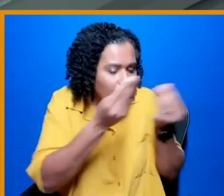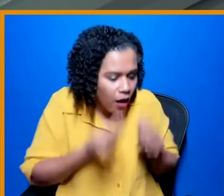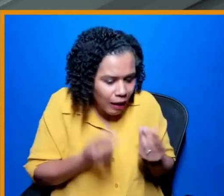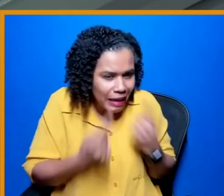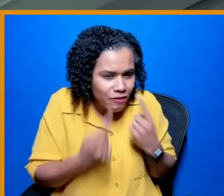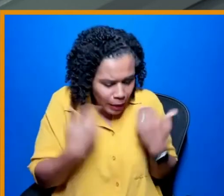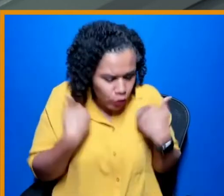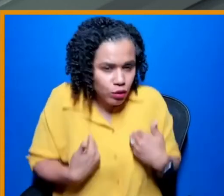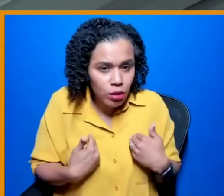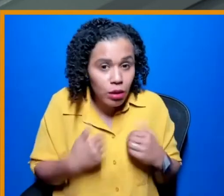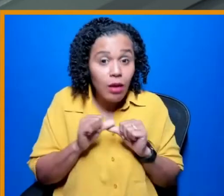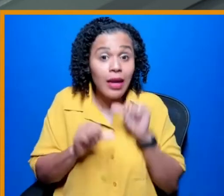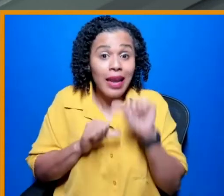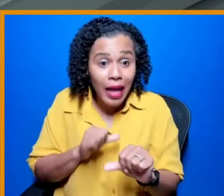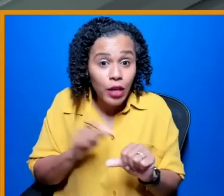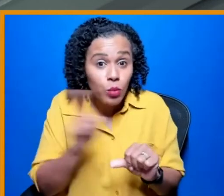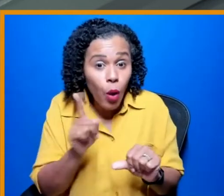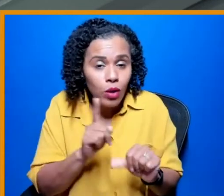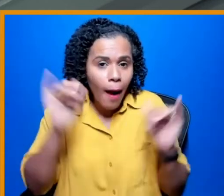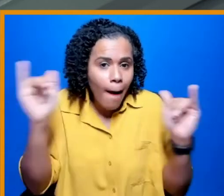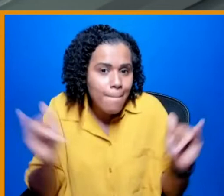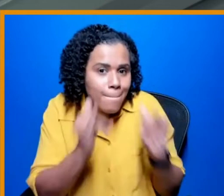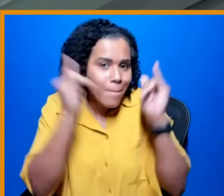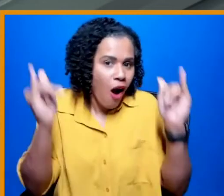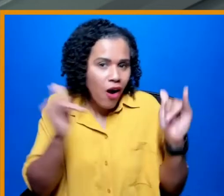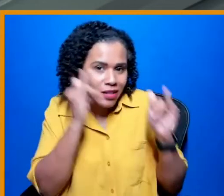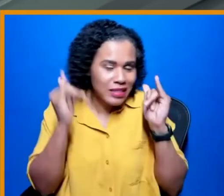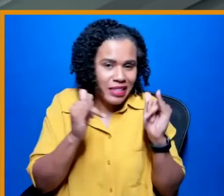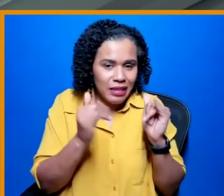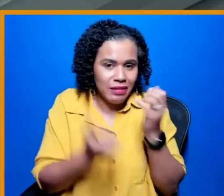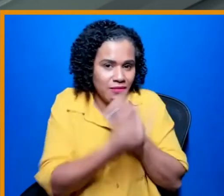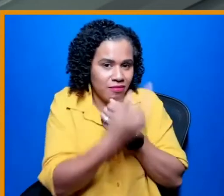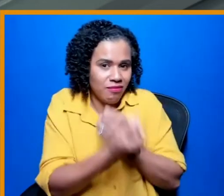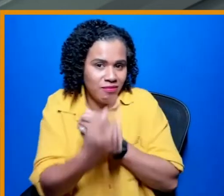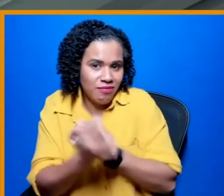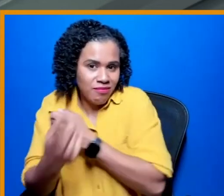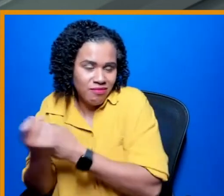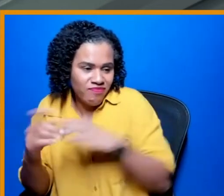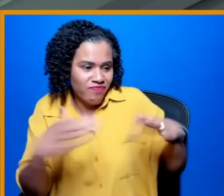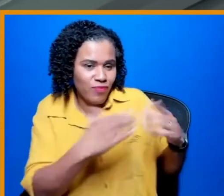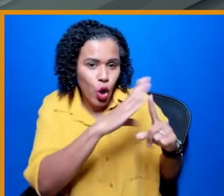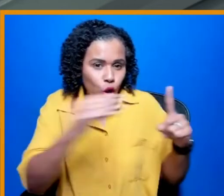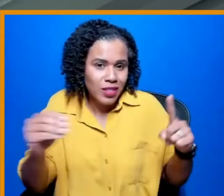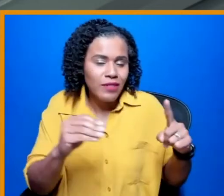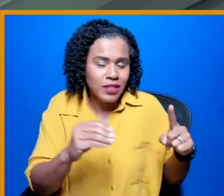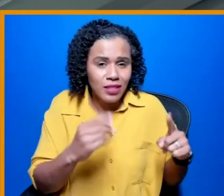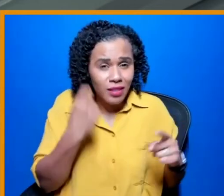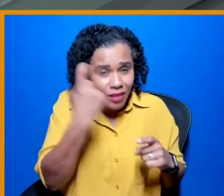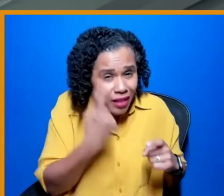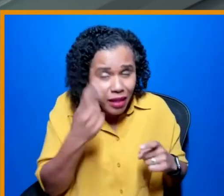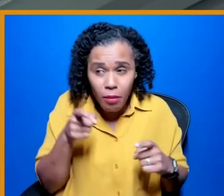of the water. Partygate. Alongside local issues in North Shropshire, such as the impact of trade deals on local farmers and ambulance